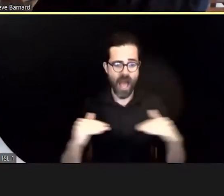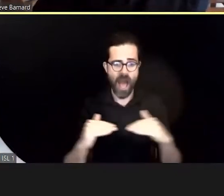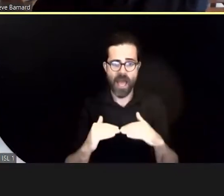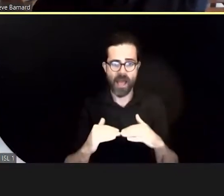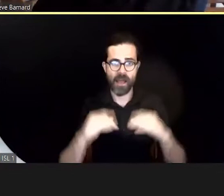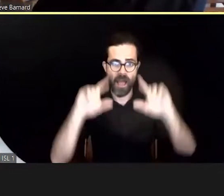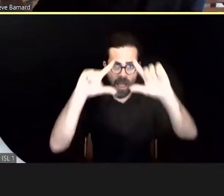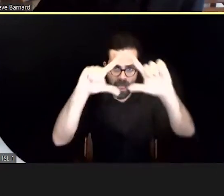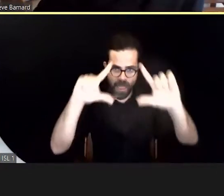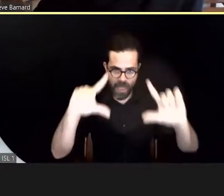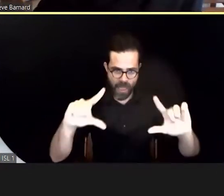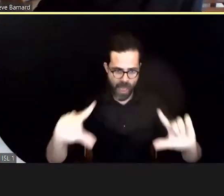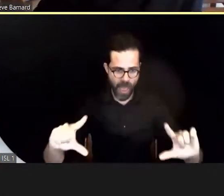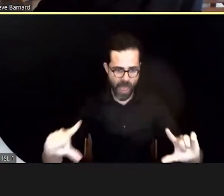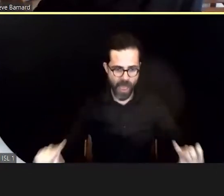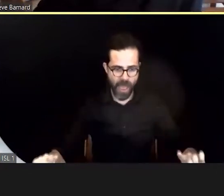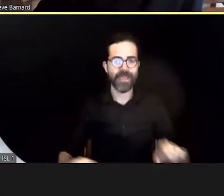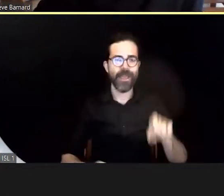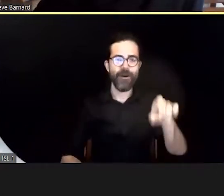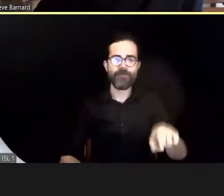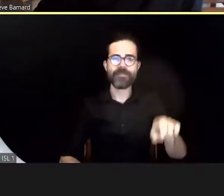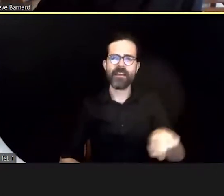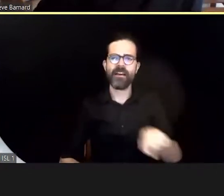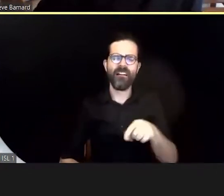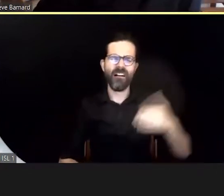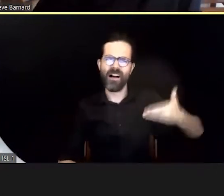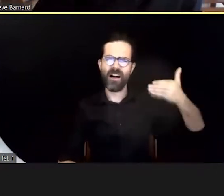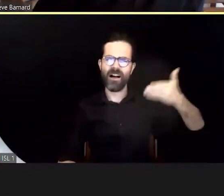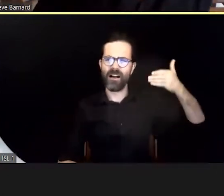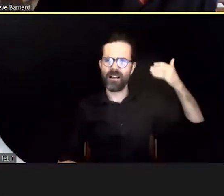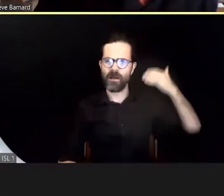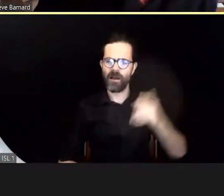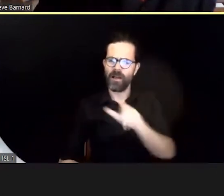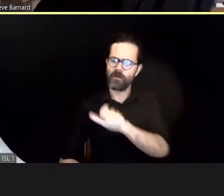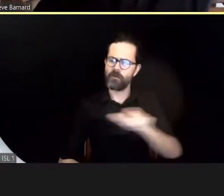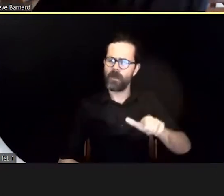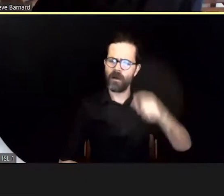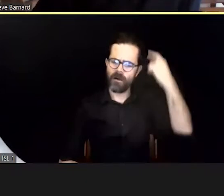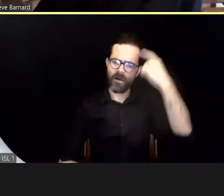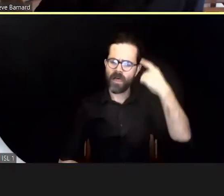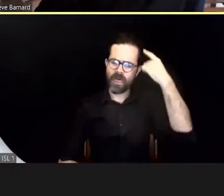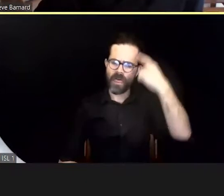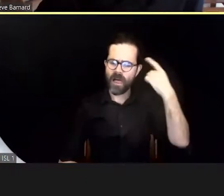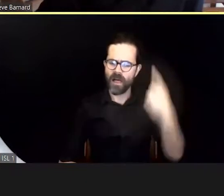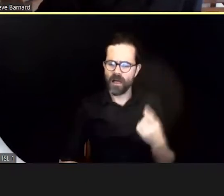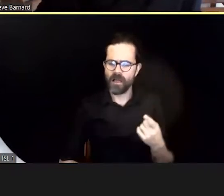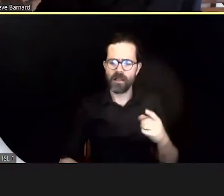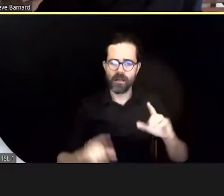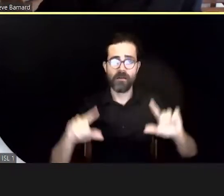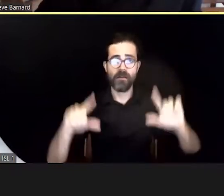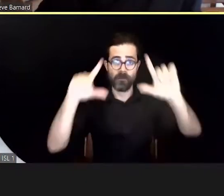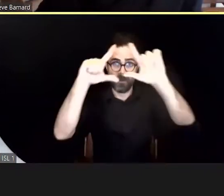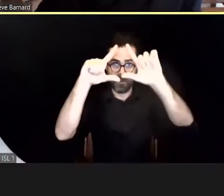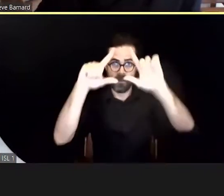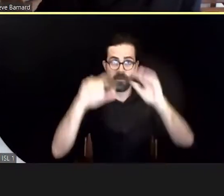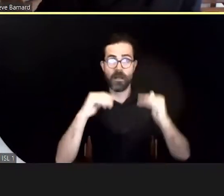that technology would help people with a higher part of the triangle,